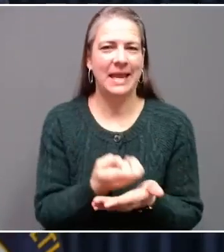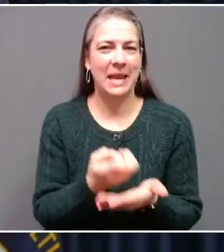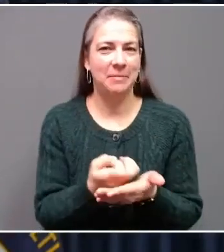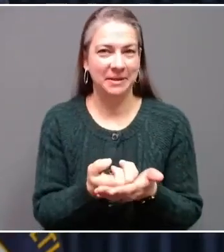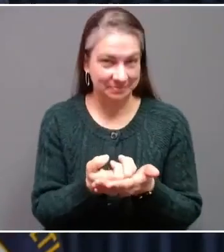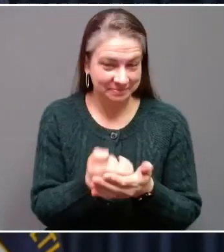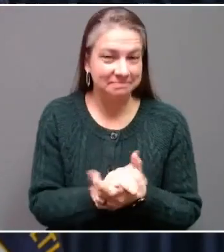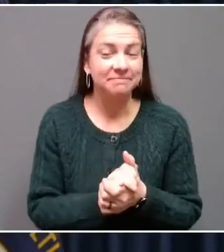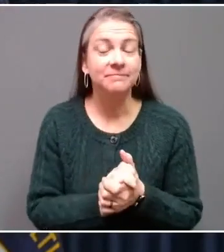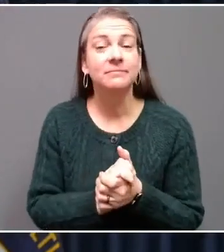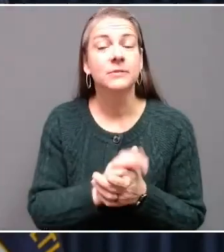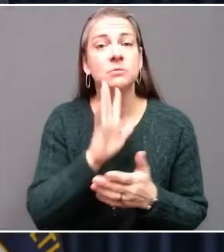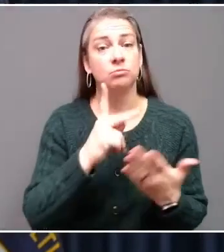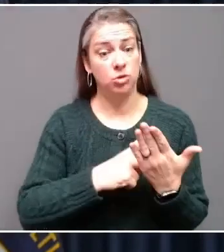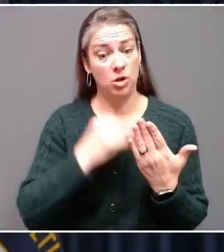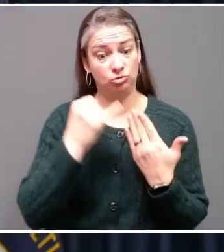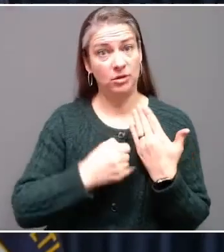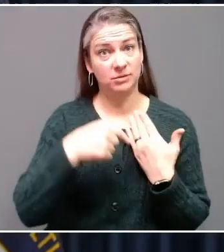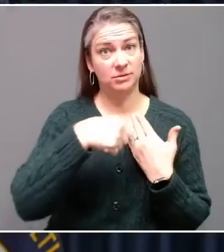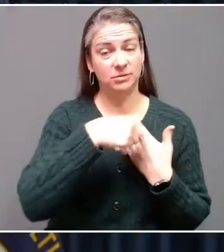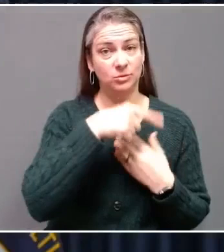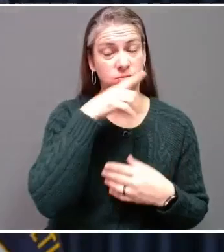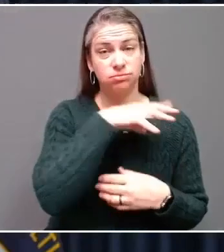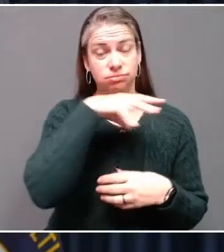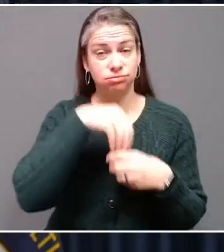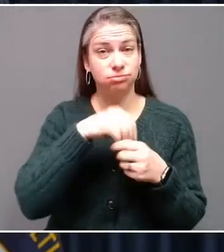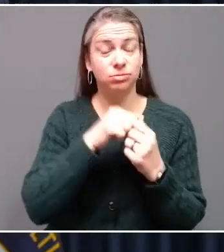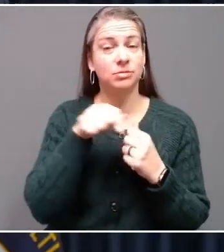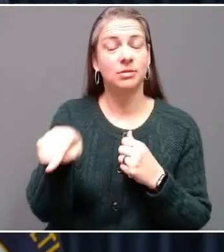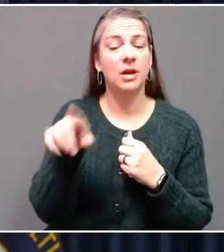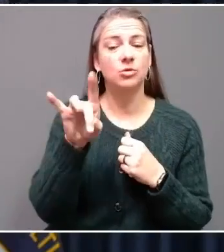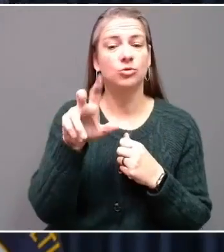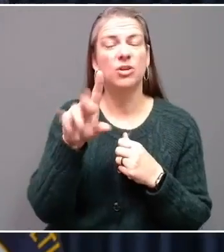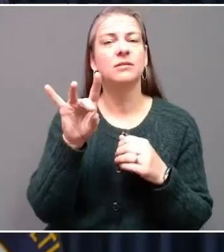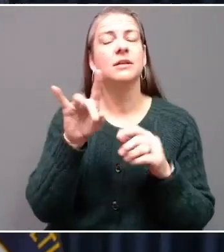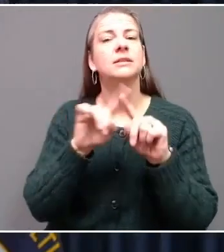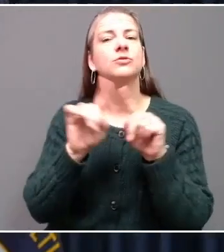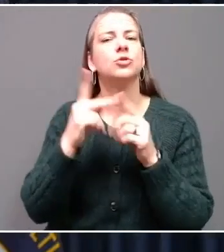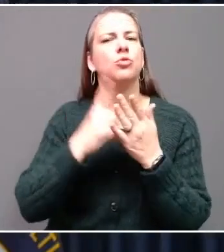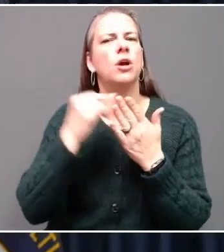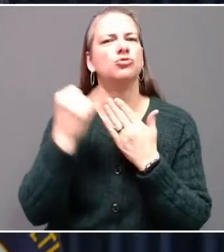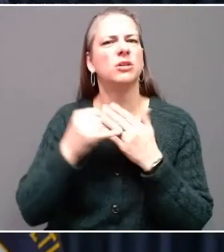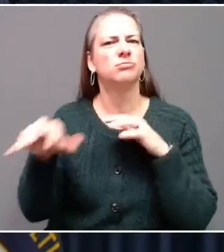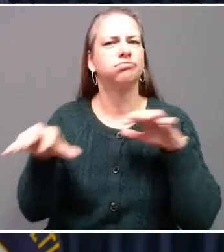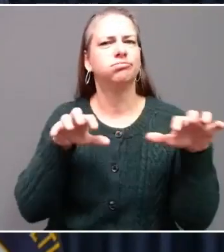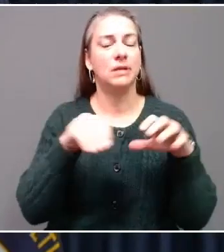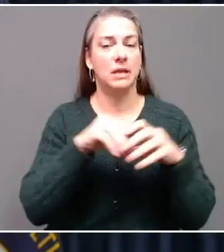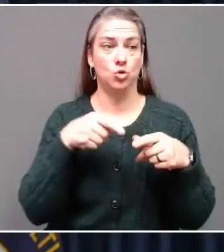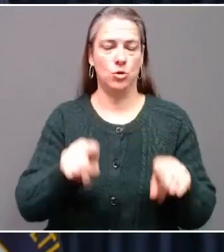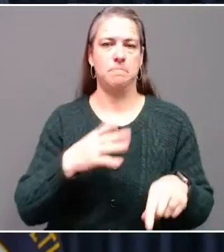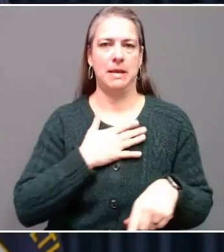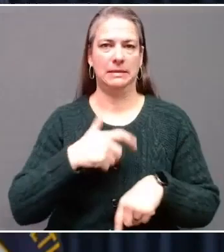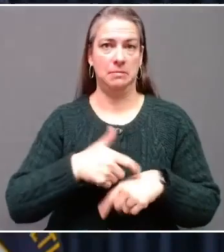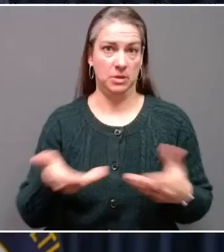contribute to the incredible 838 private sector new location and expansion projects so far in my administration that have created